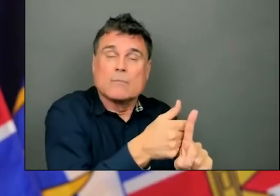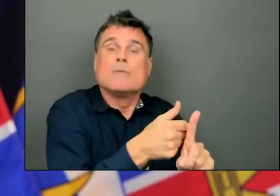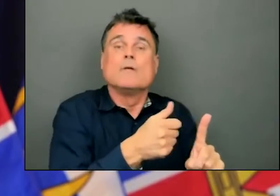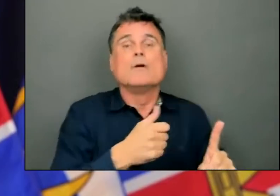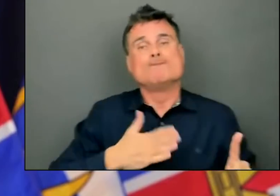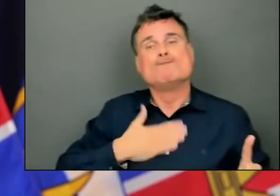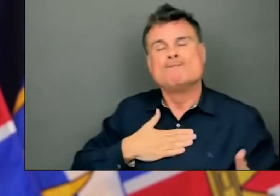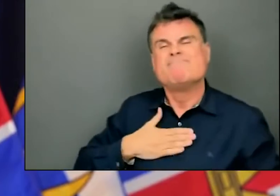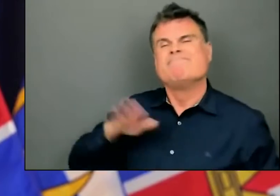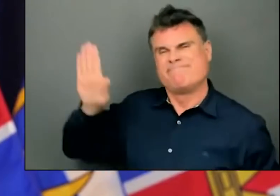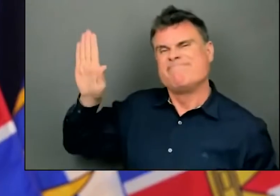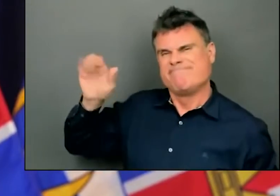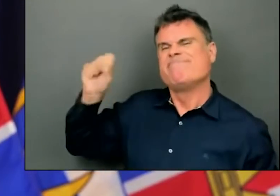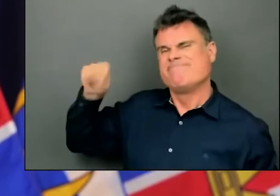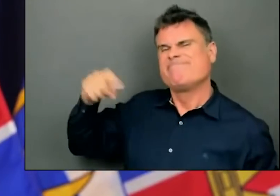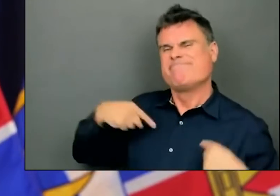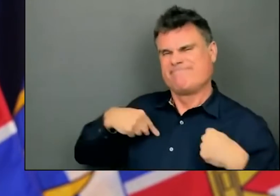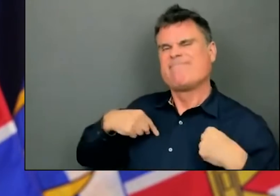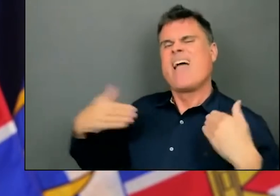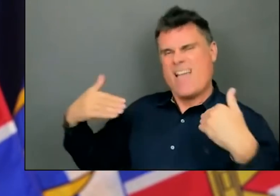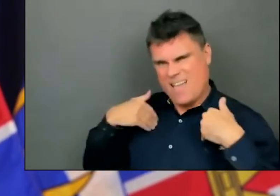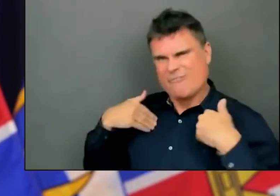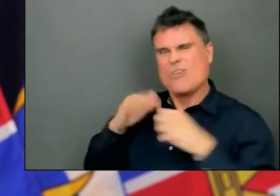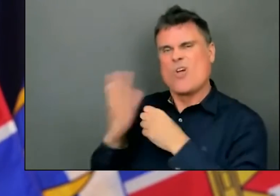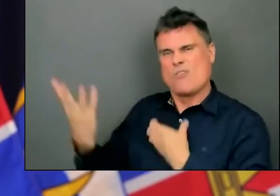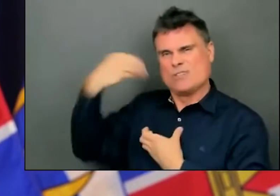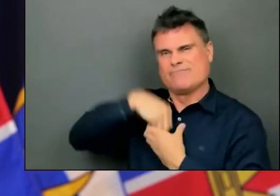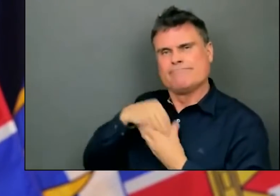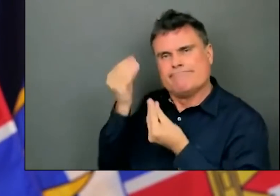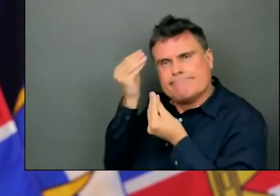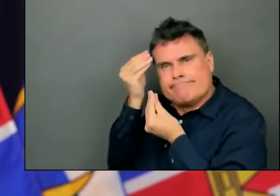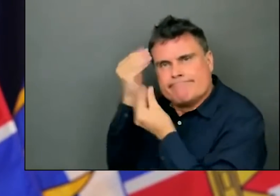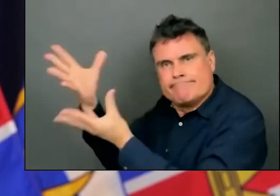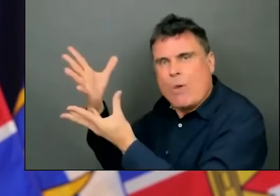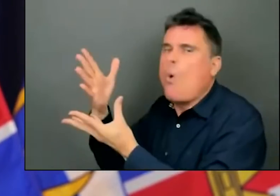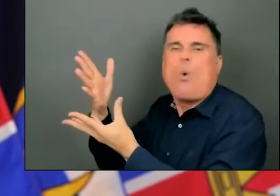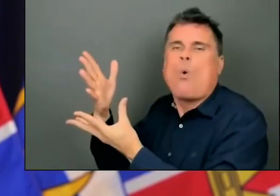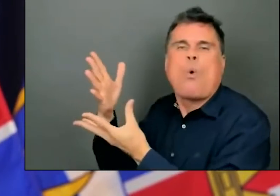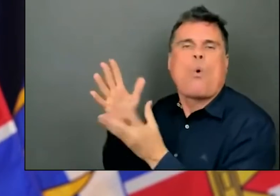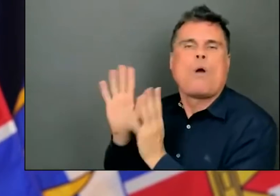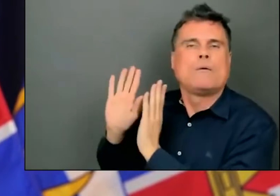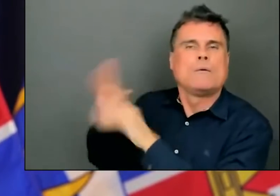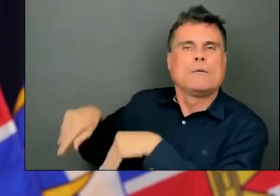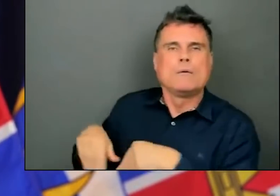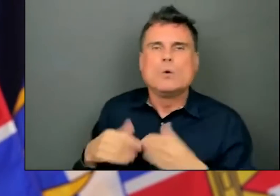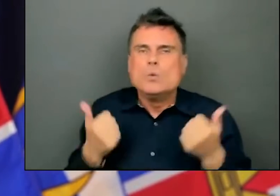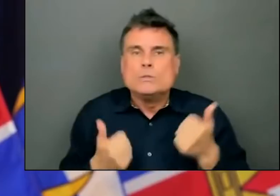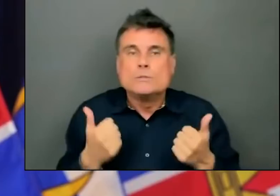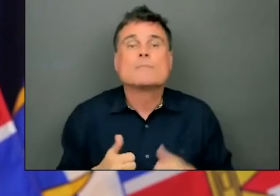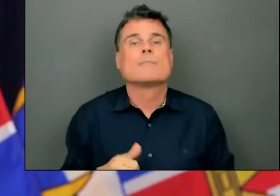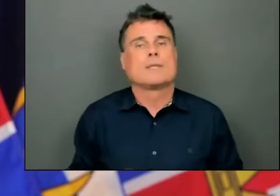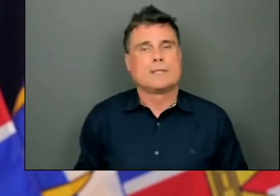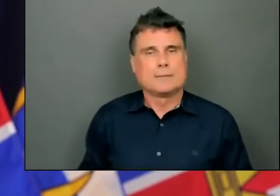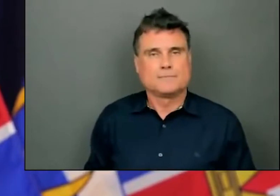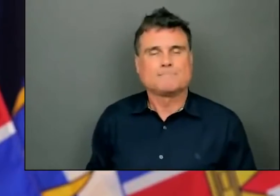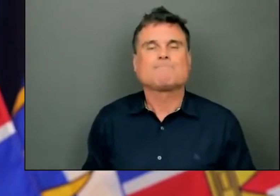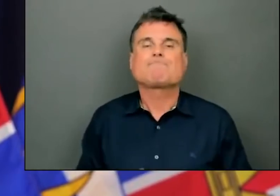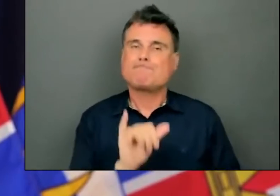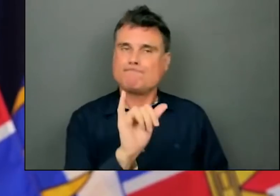get a positive result? Yeah, so it's a bit of a challenge. It is one way of helping us